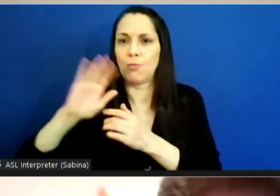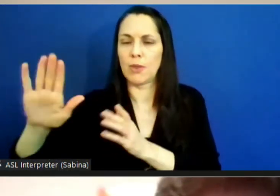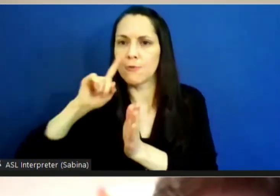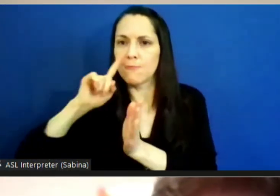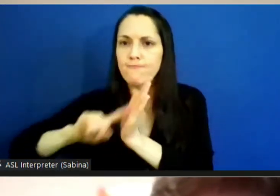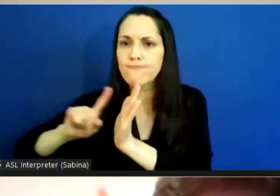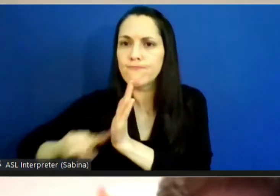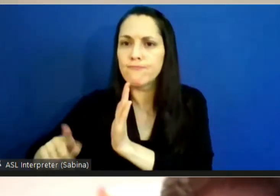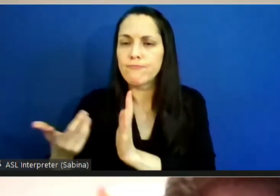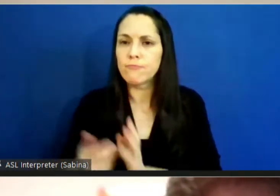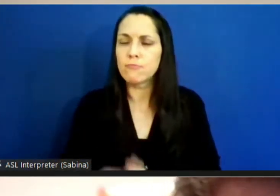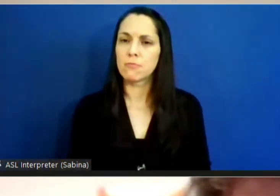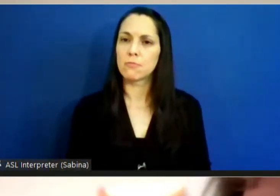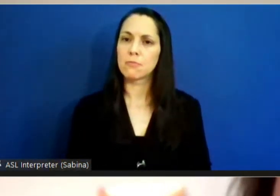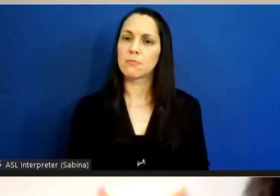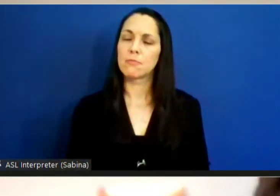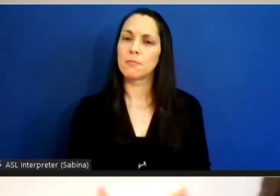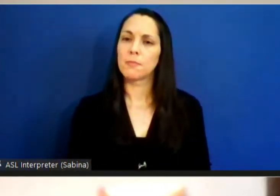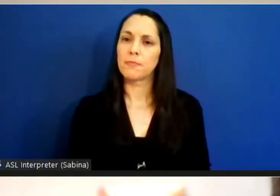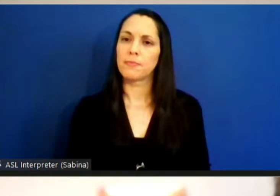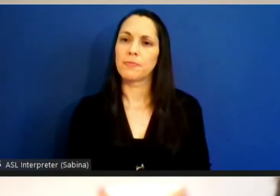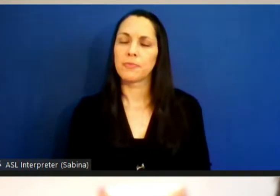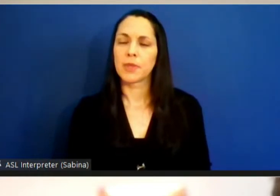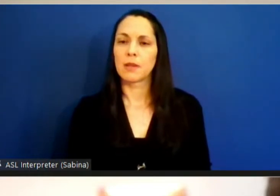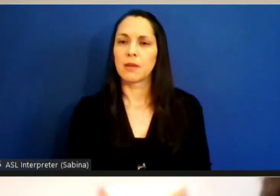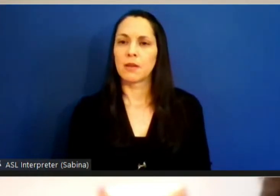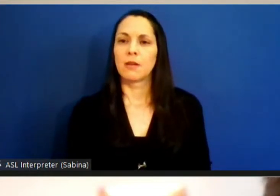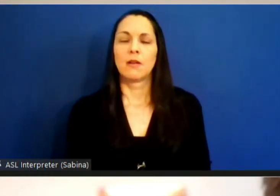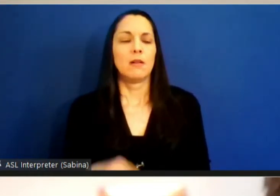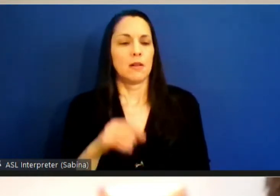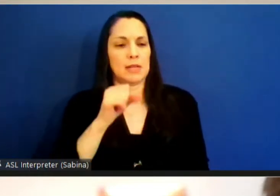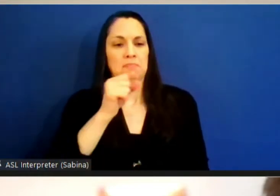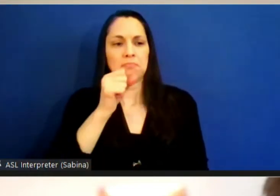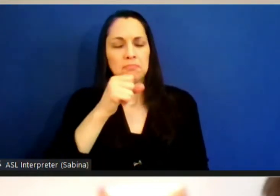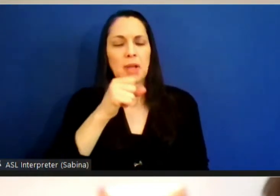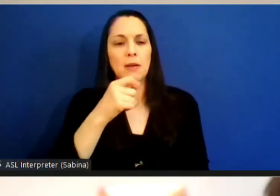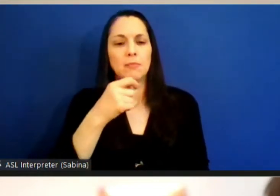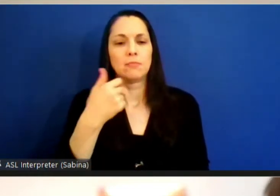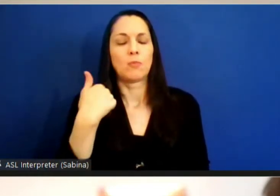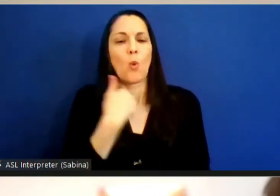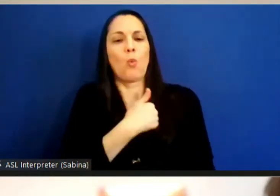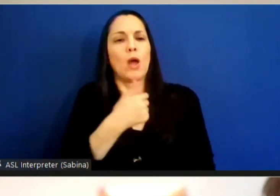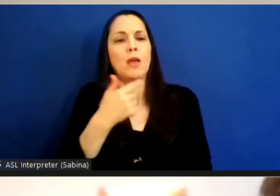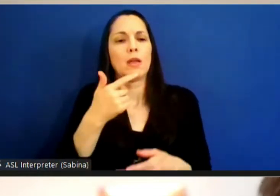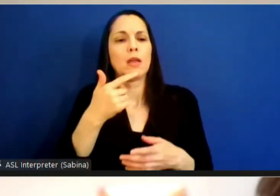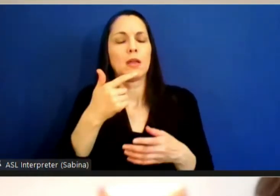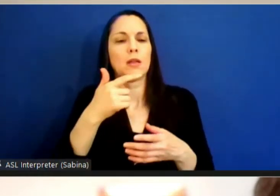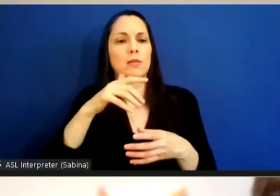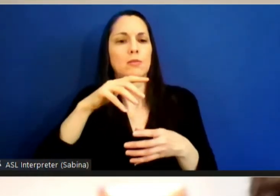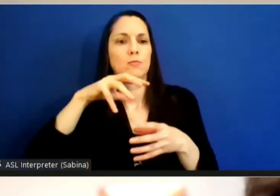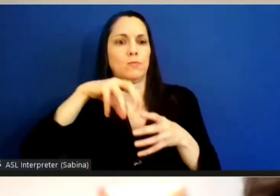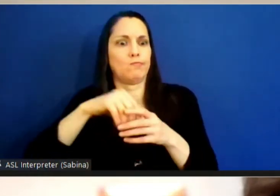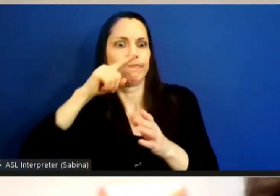on. Yeah, we actually participate in the Solano lab,